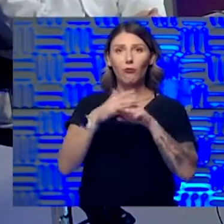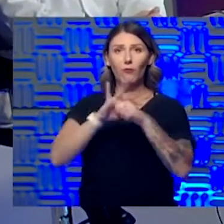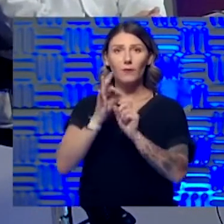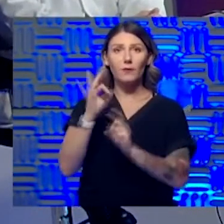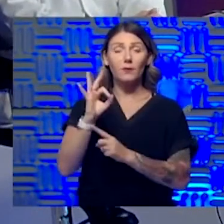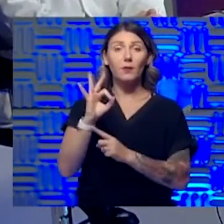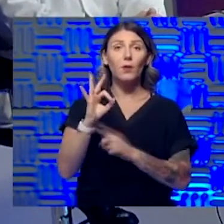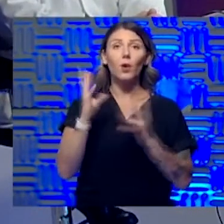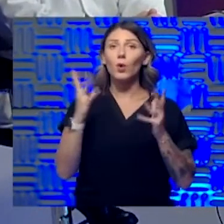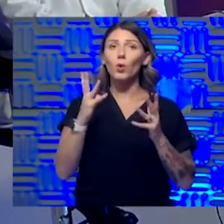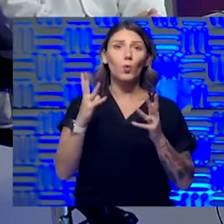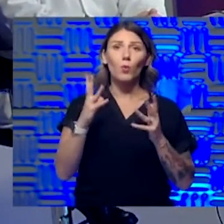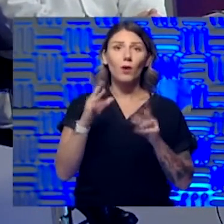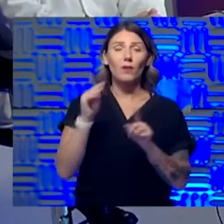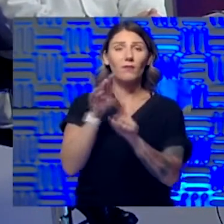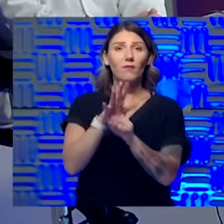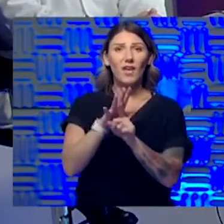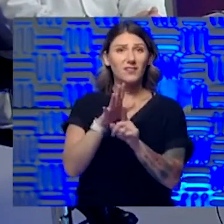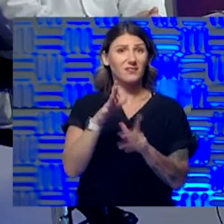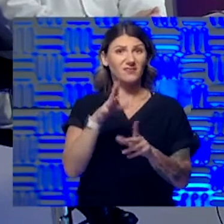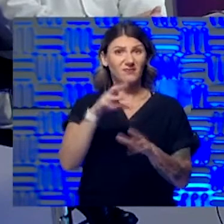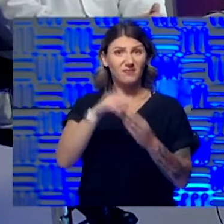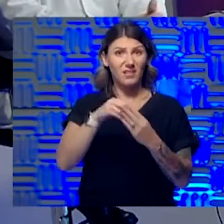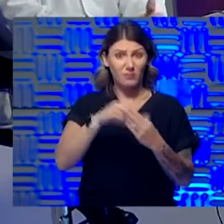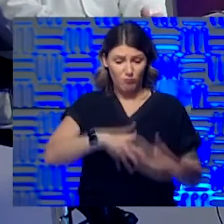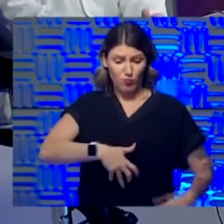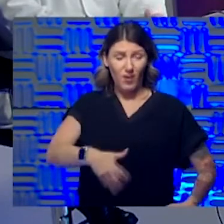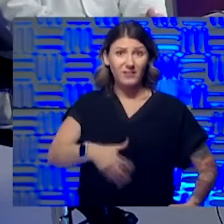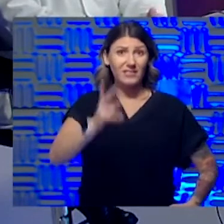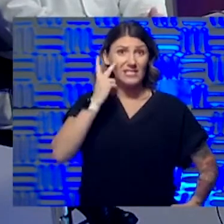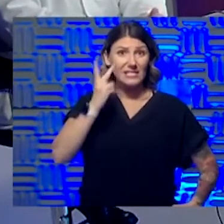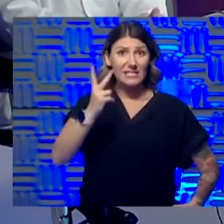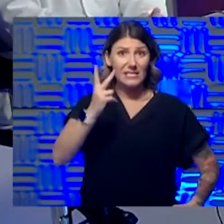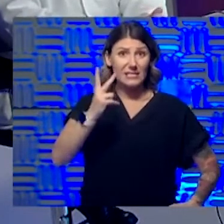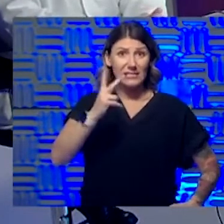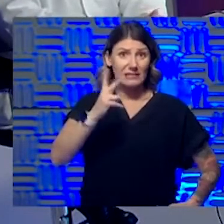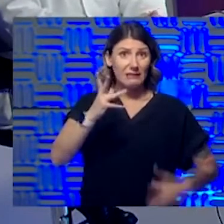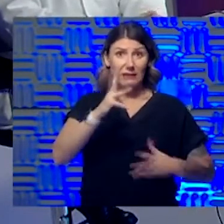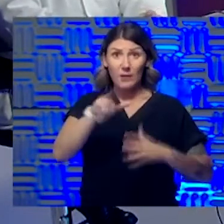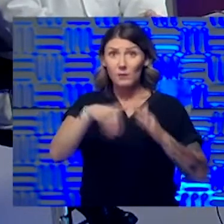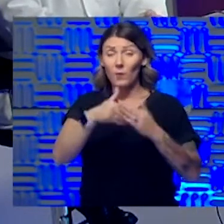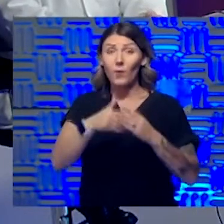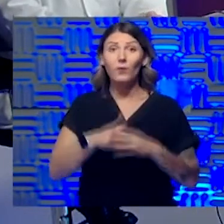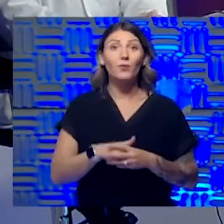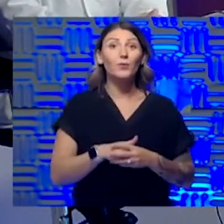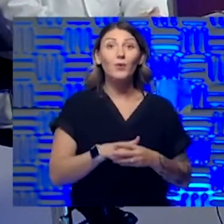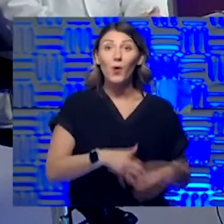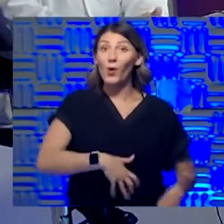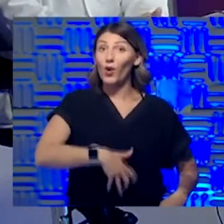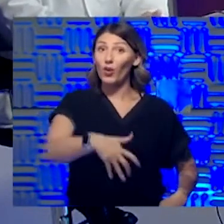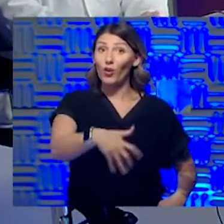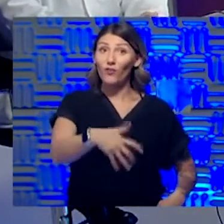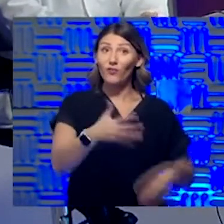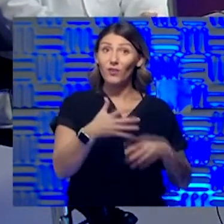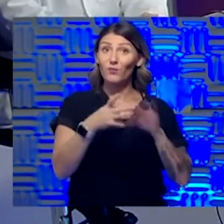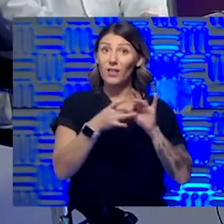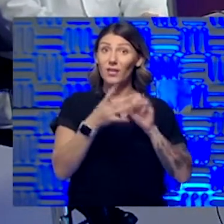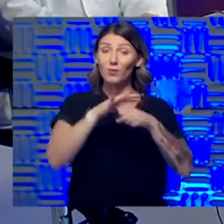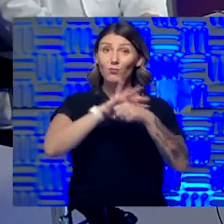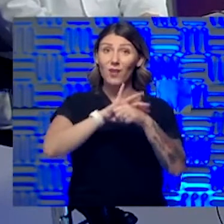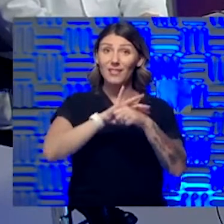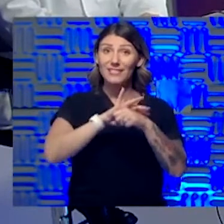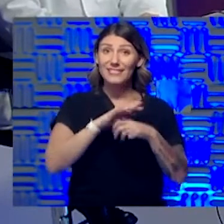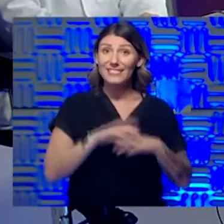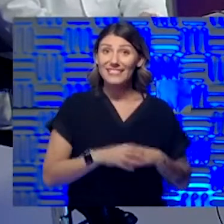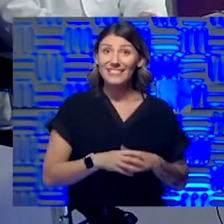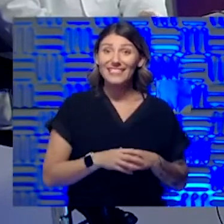And what affects pregnancy? Are you seeing system-wide with COVID? Okay, COVID and pregnancy, Dana. What are you thinking? We should go